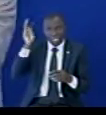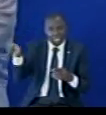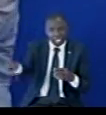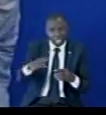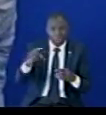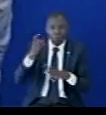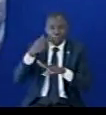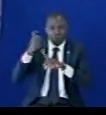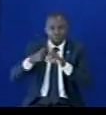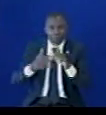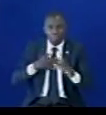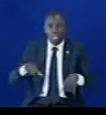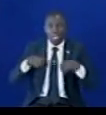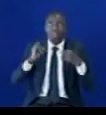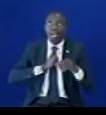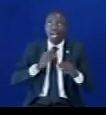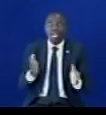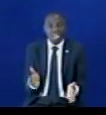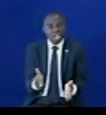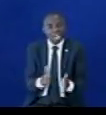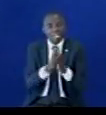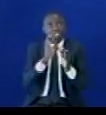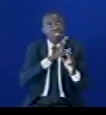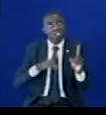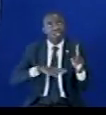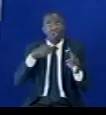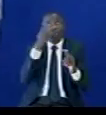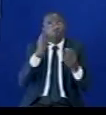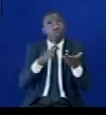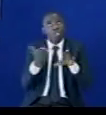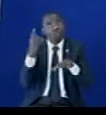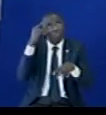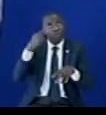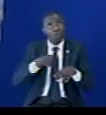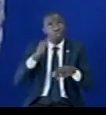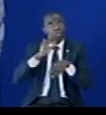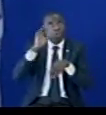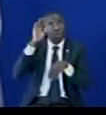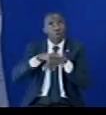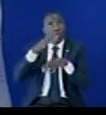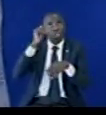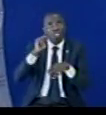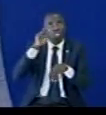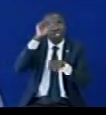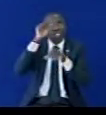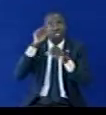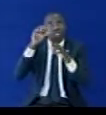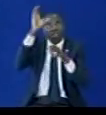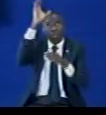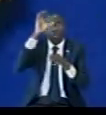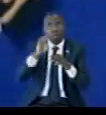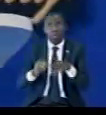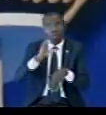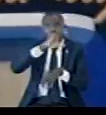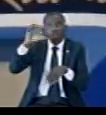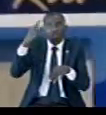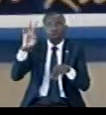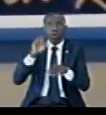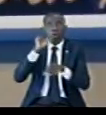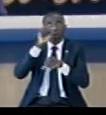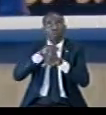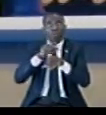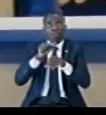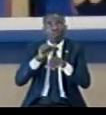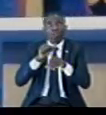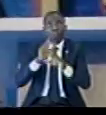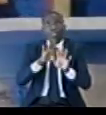I'm asking Christ, who died for me on the cross of Calvary, to change every situation